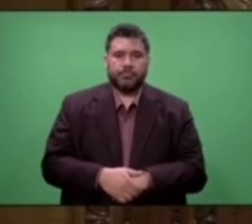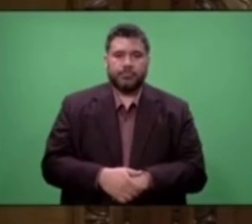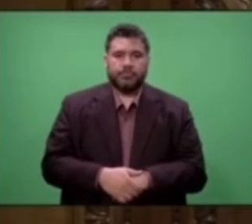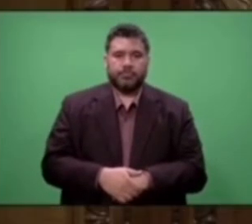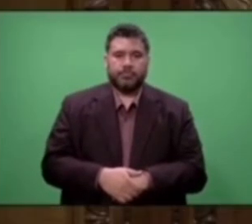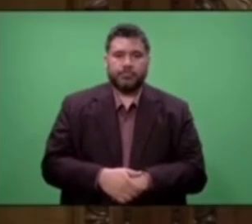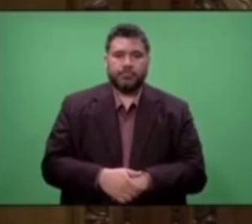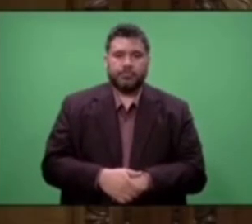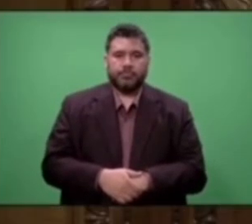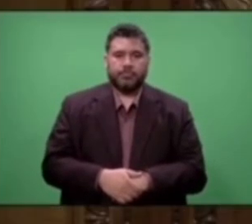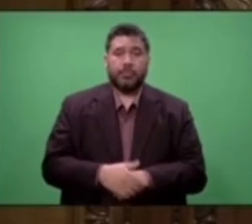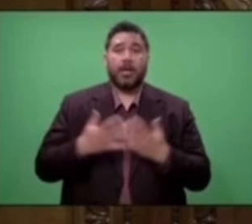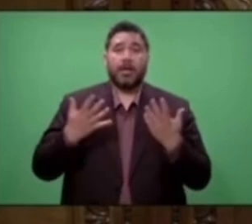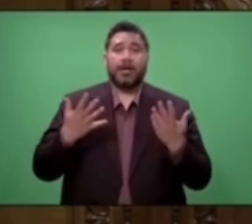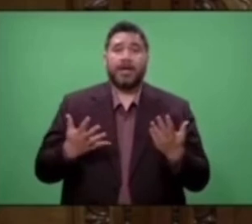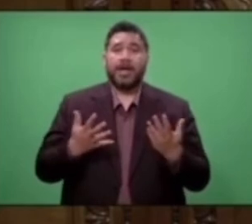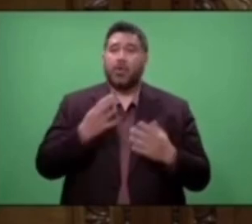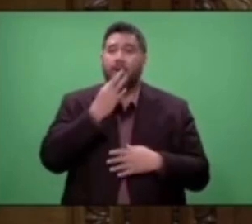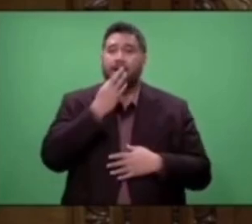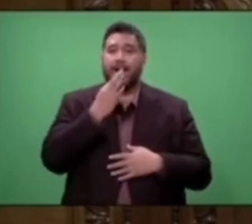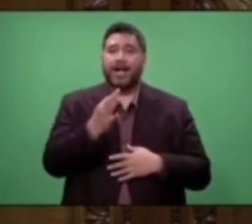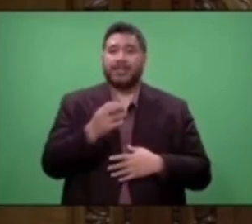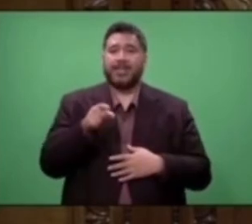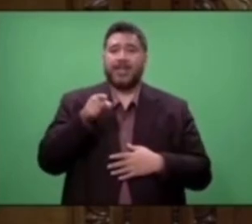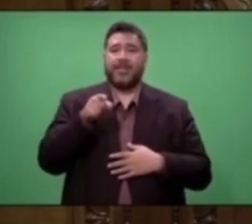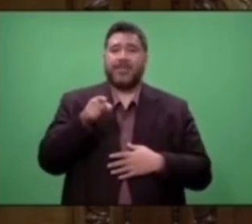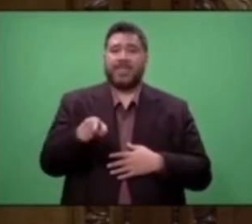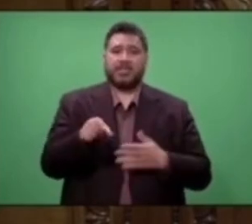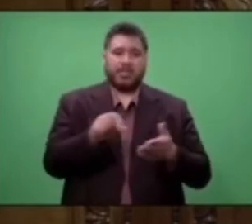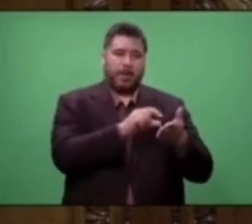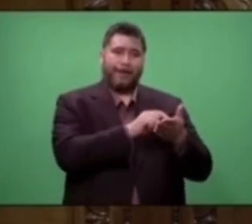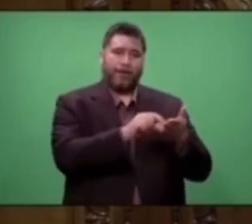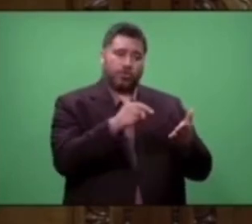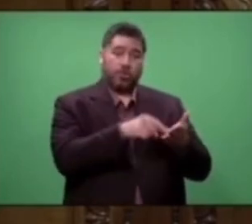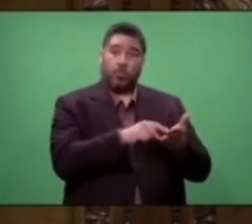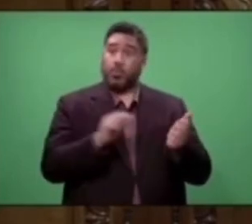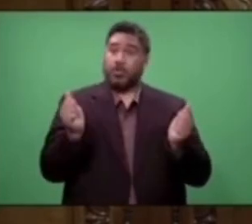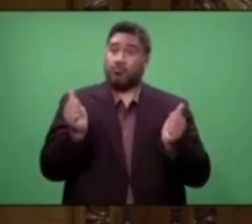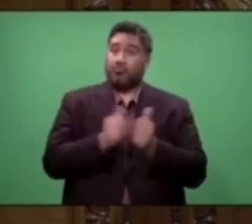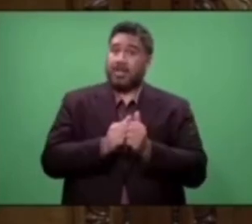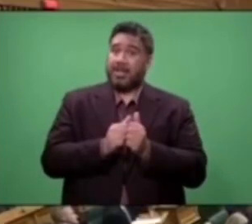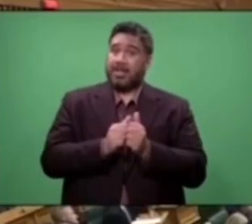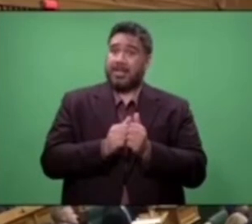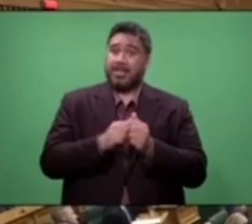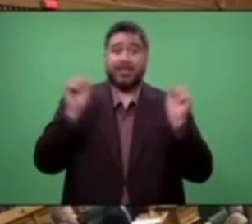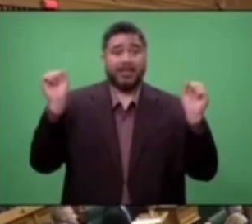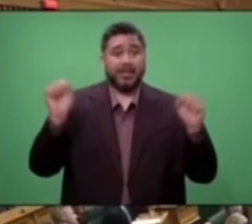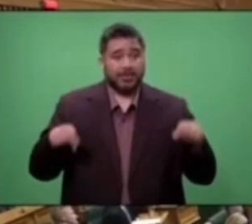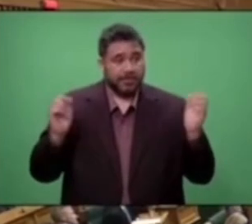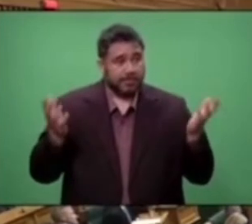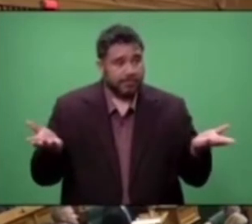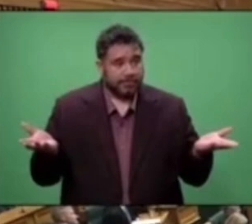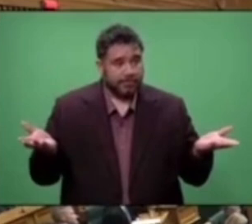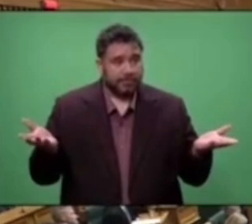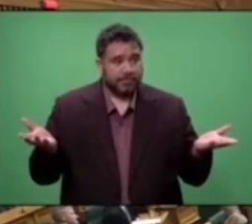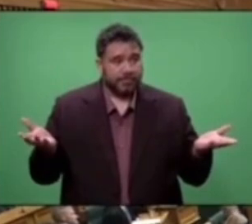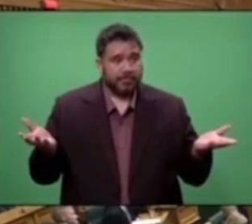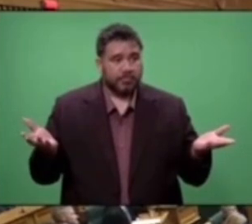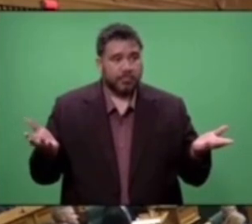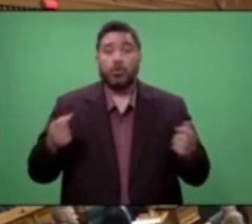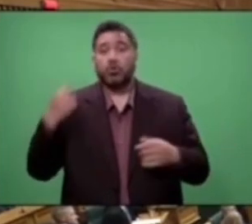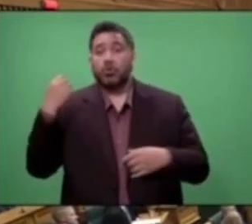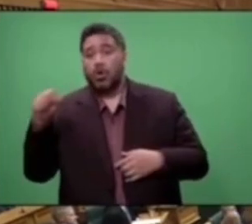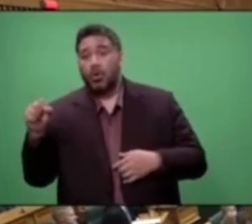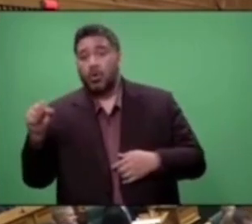The question is that the motion be agreed to. Those of that opinion will say aye. Aye. To the contrary,